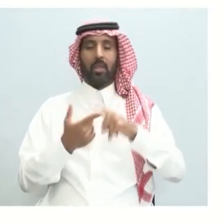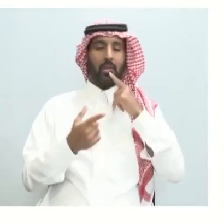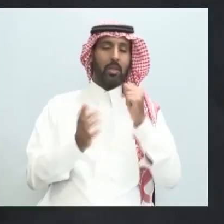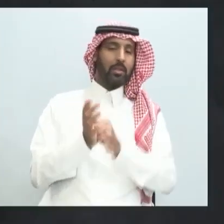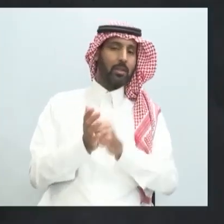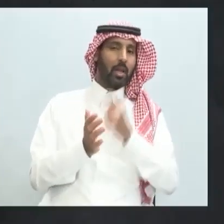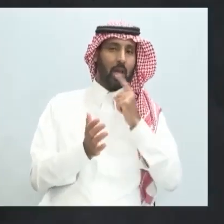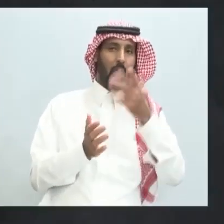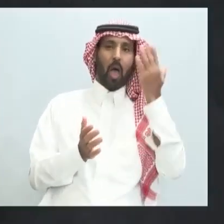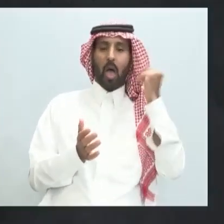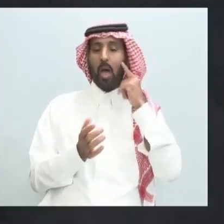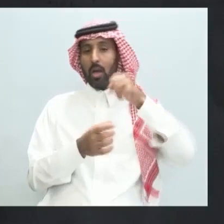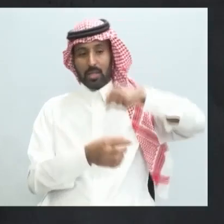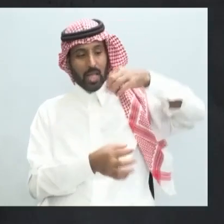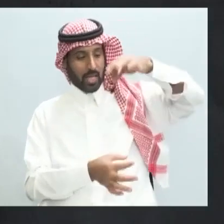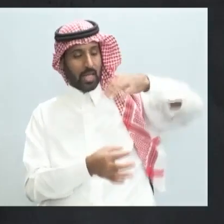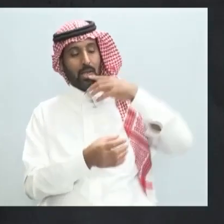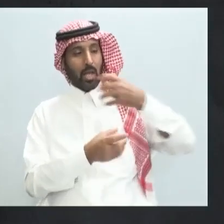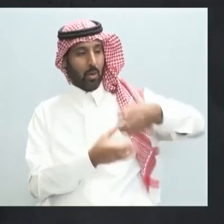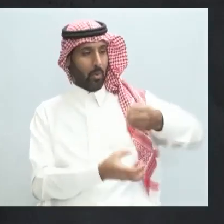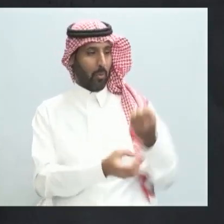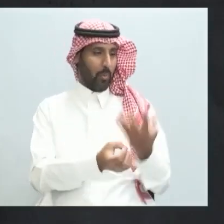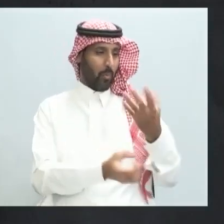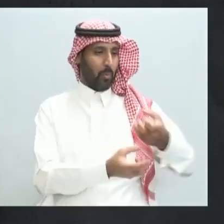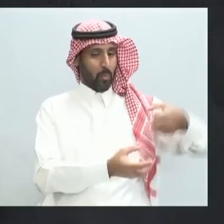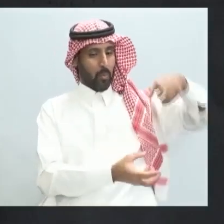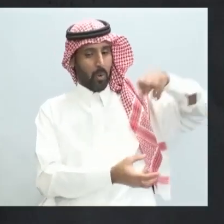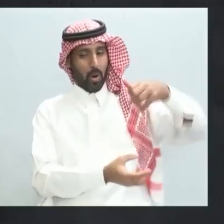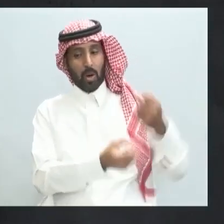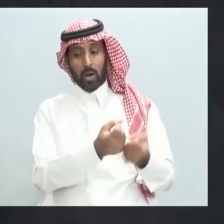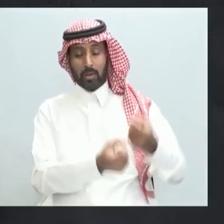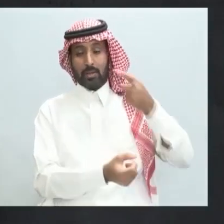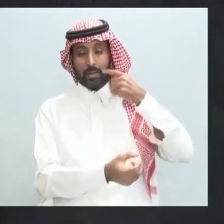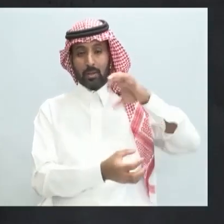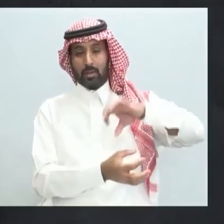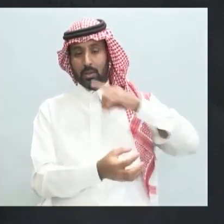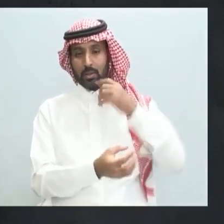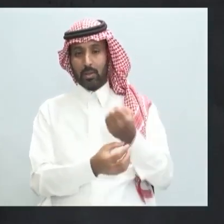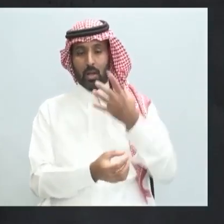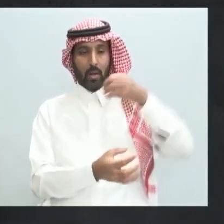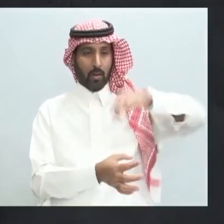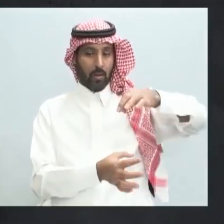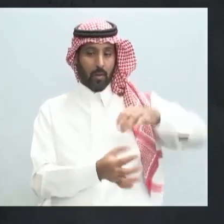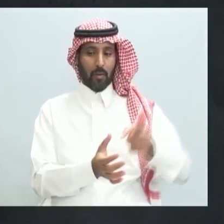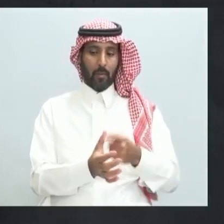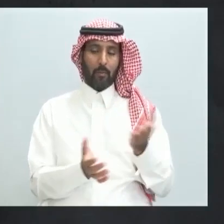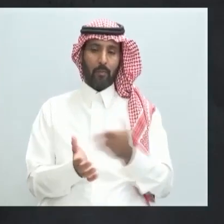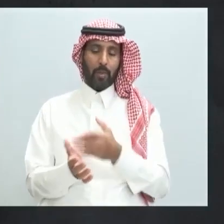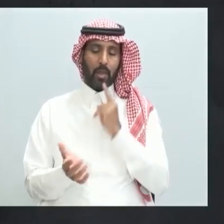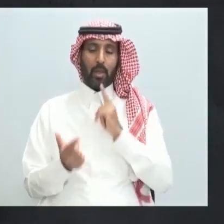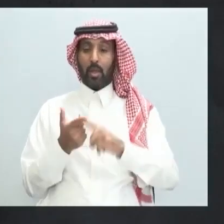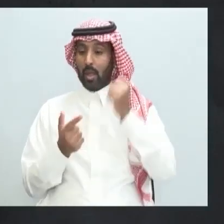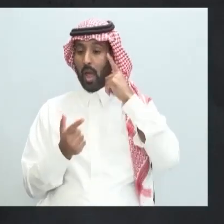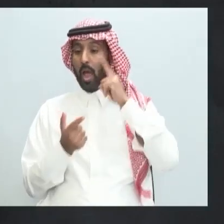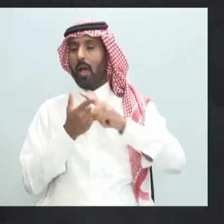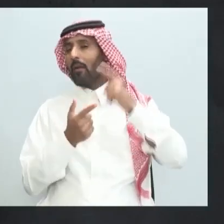if you remember what a tea kettle is, it's the pot that you put the water in to boil to make your tea. If you